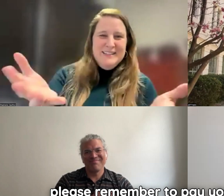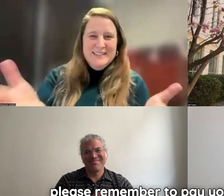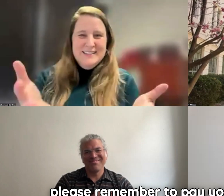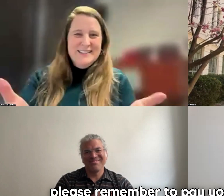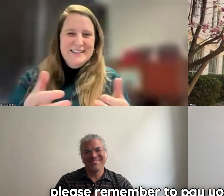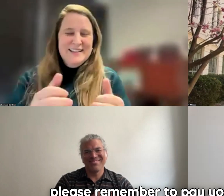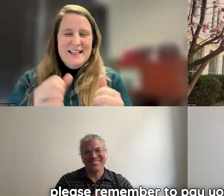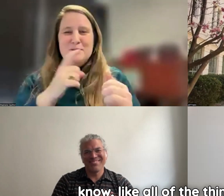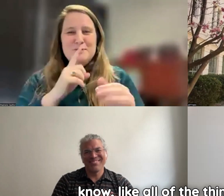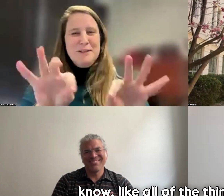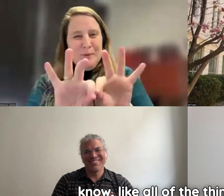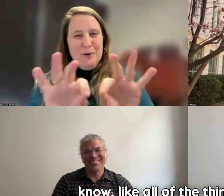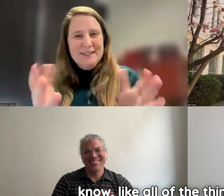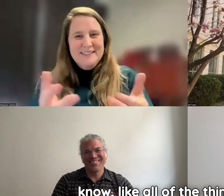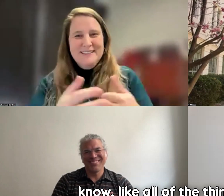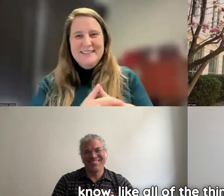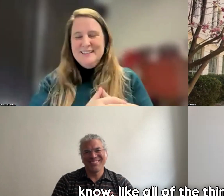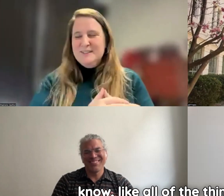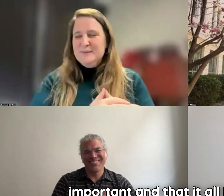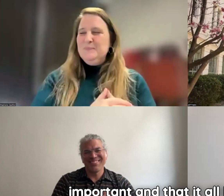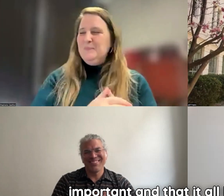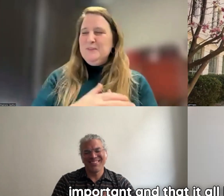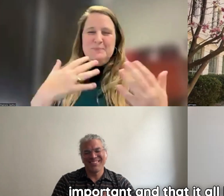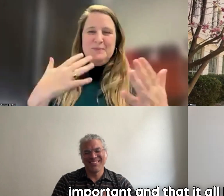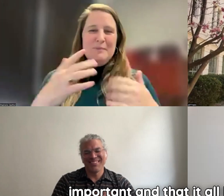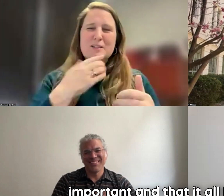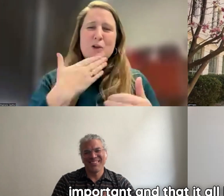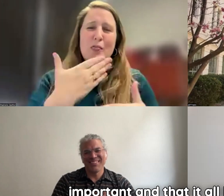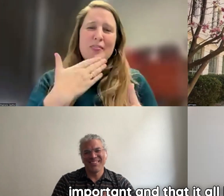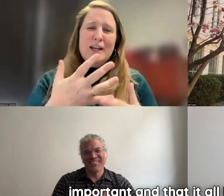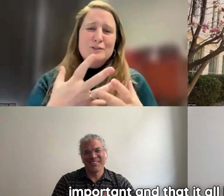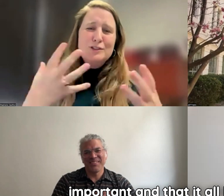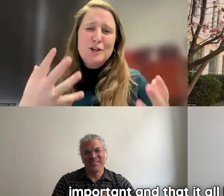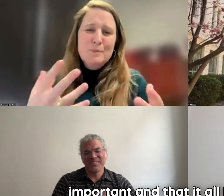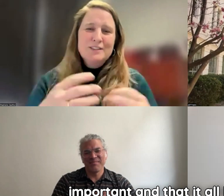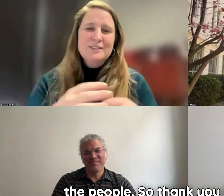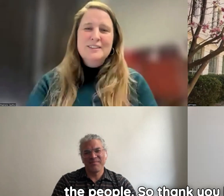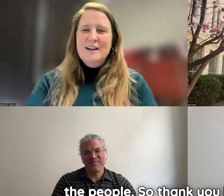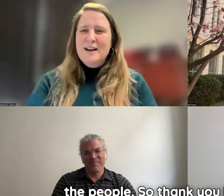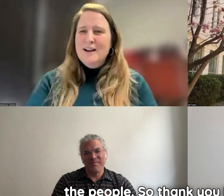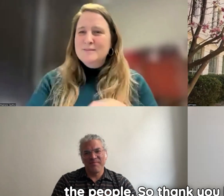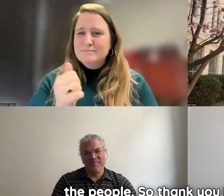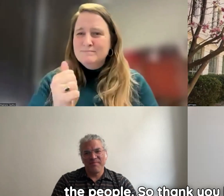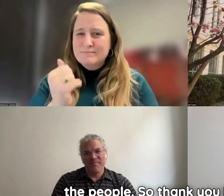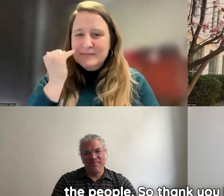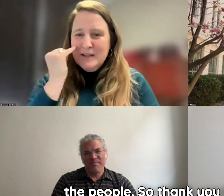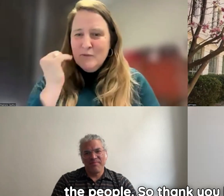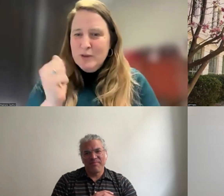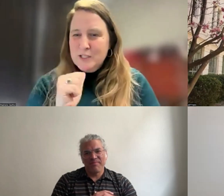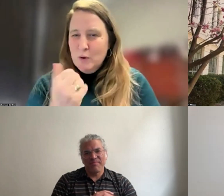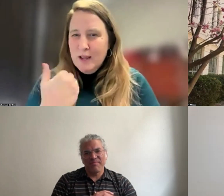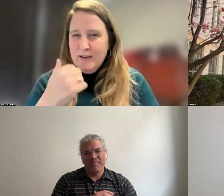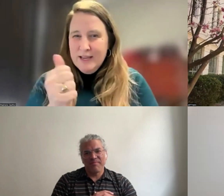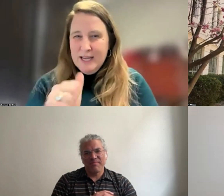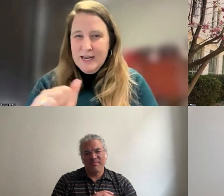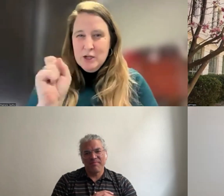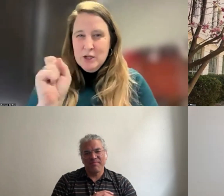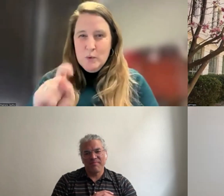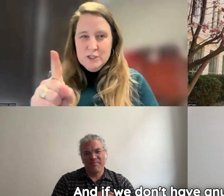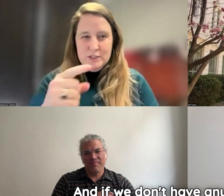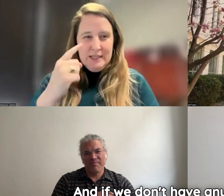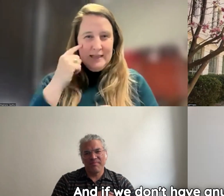pay your students, like all of the things. It's so important, and that it all boils down to the people. So thank you both so